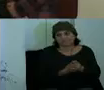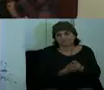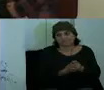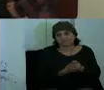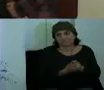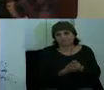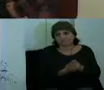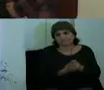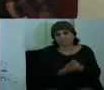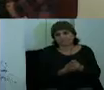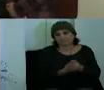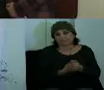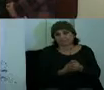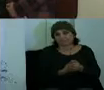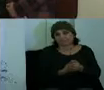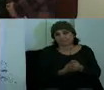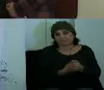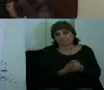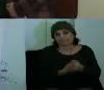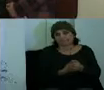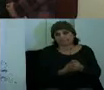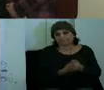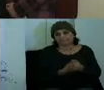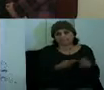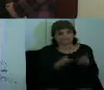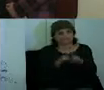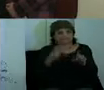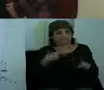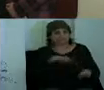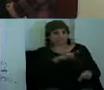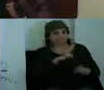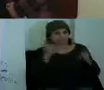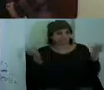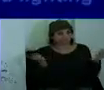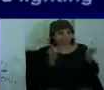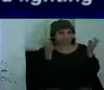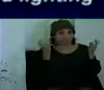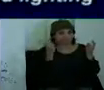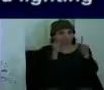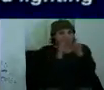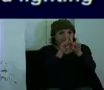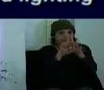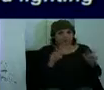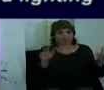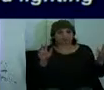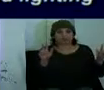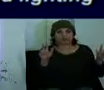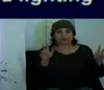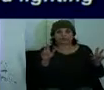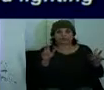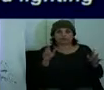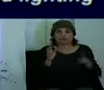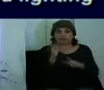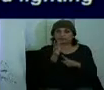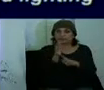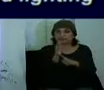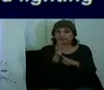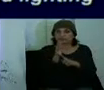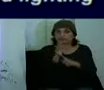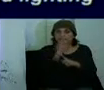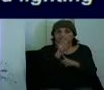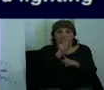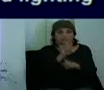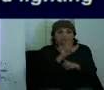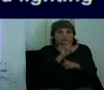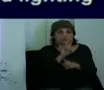As we celebrate Kwanzaa, We light the seven candles, and we recall